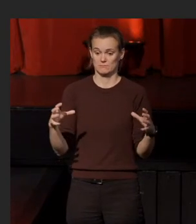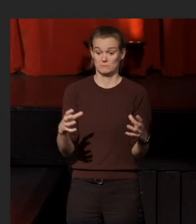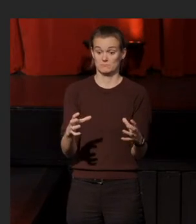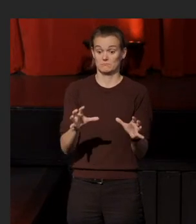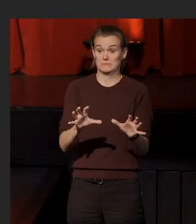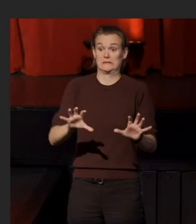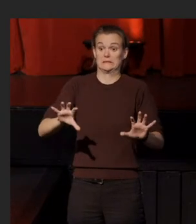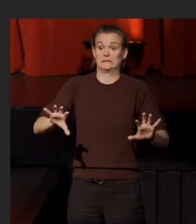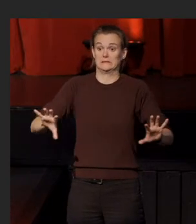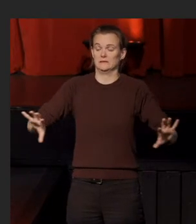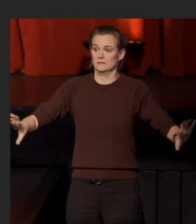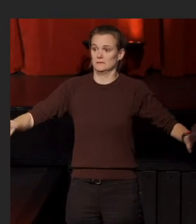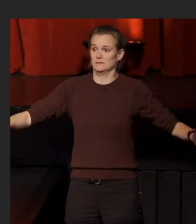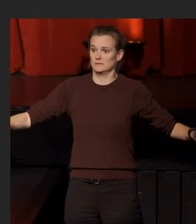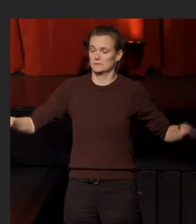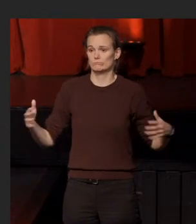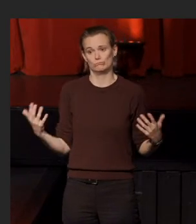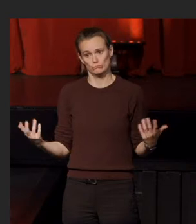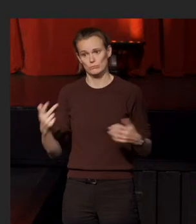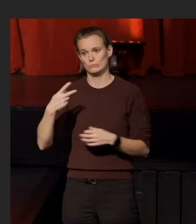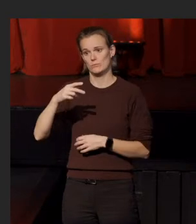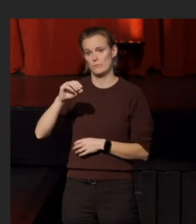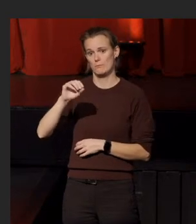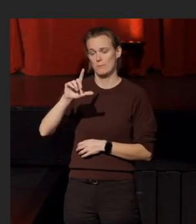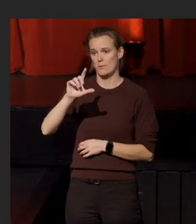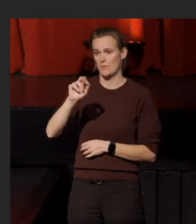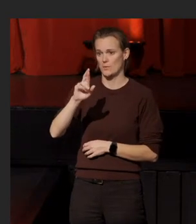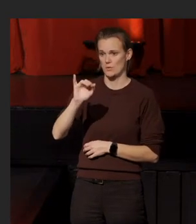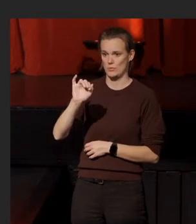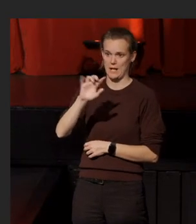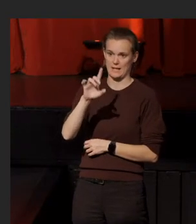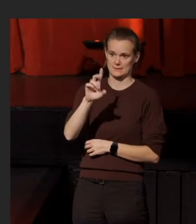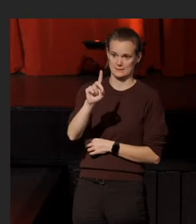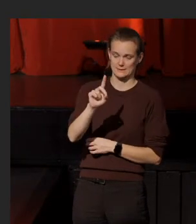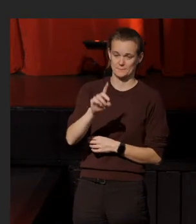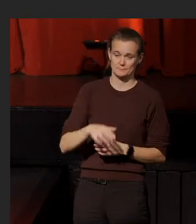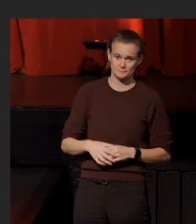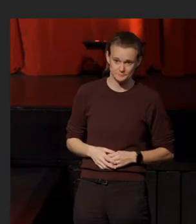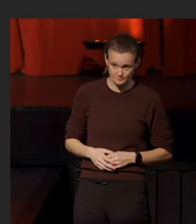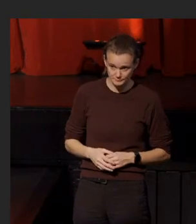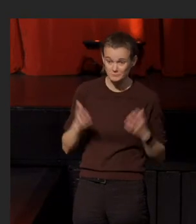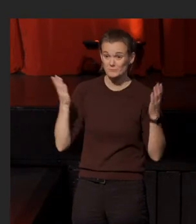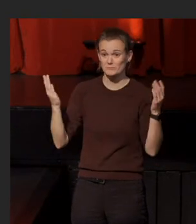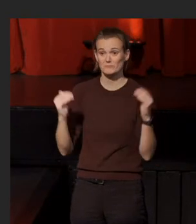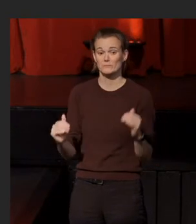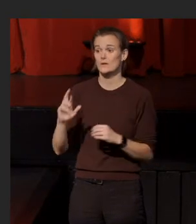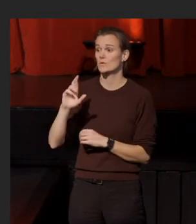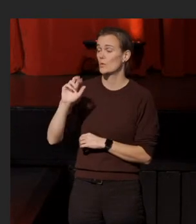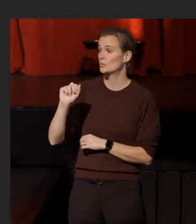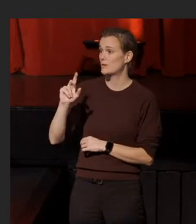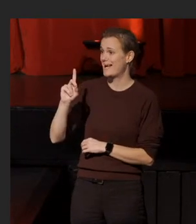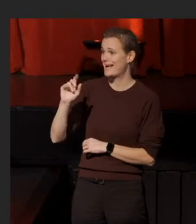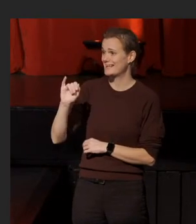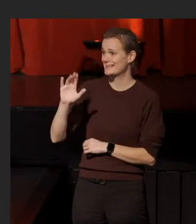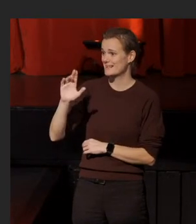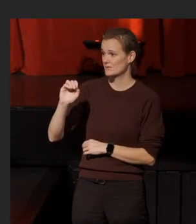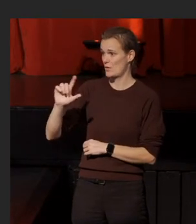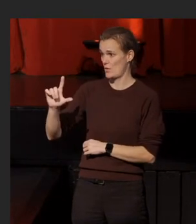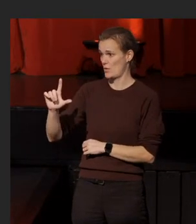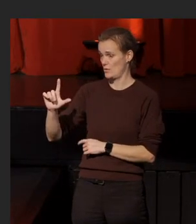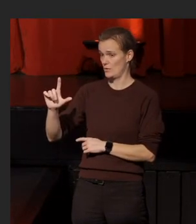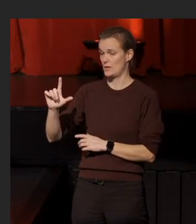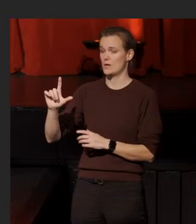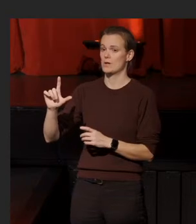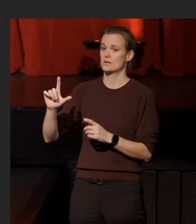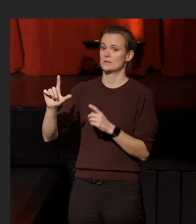that polarization is very different from radicalization, because radicalization is, I think, much more rooted